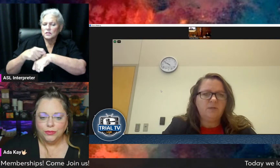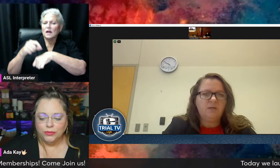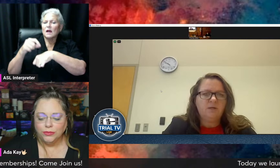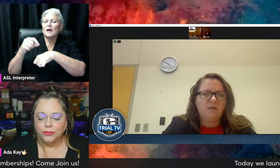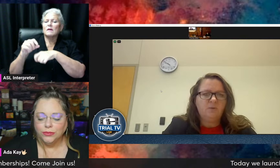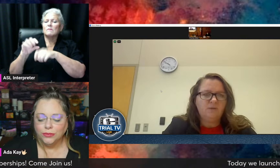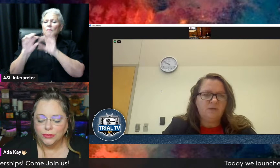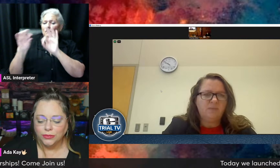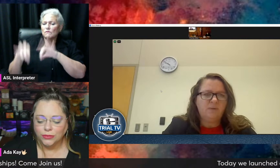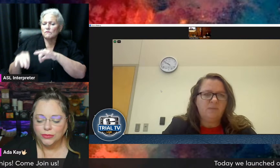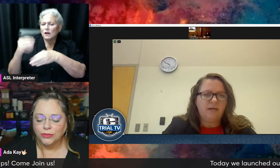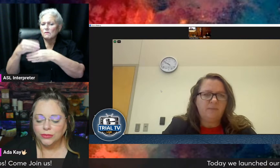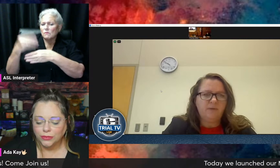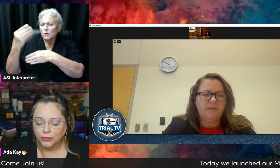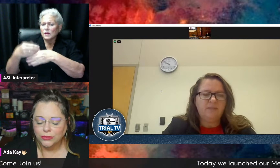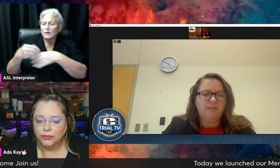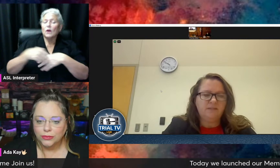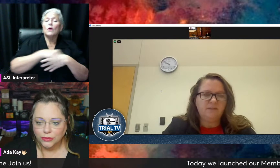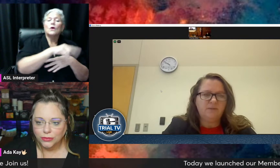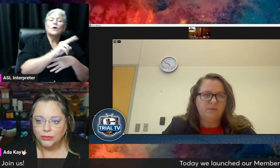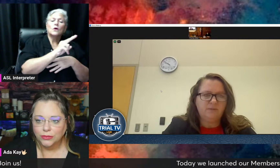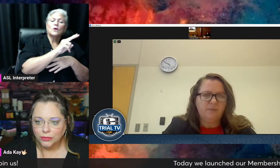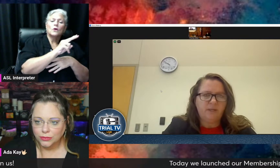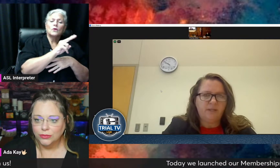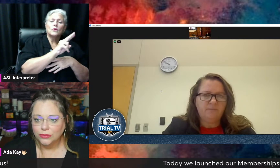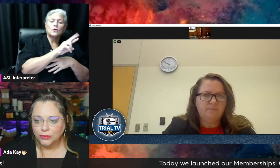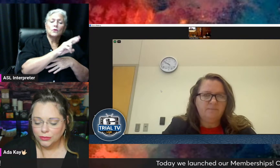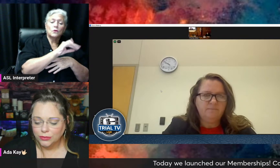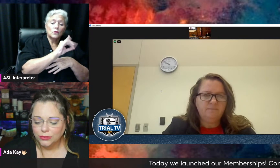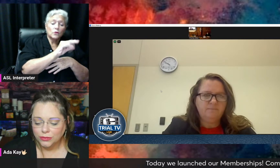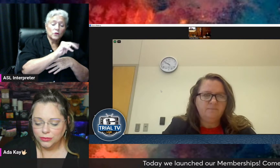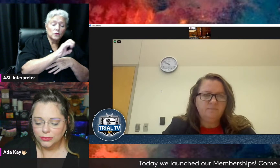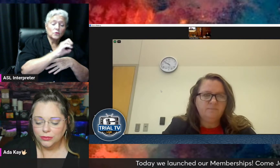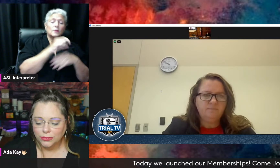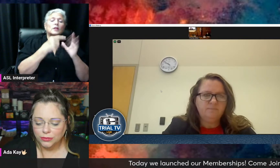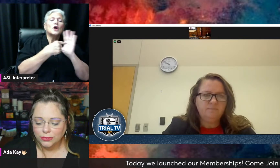shows what's already been metabolized and excreted from the body.